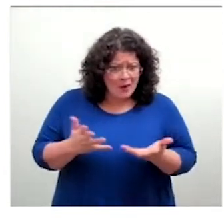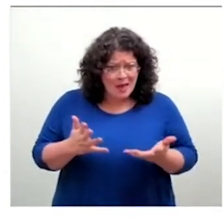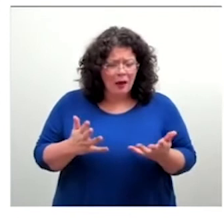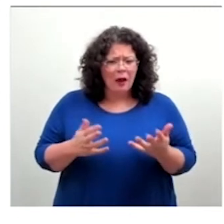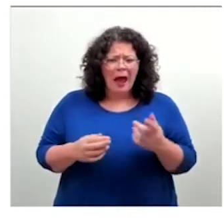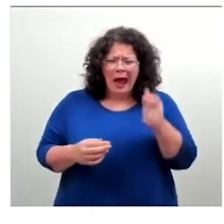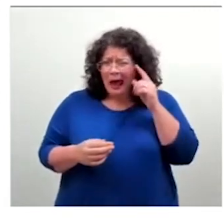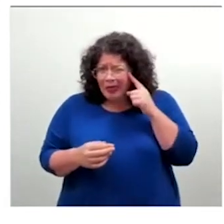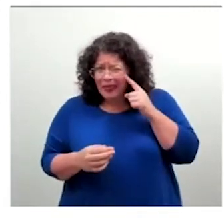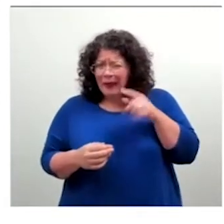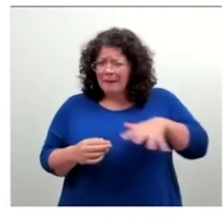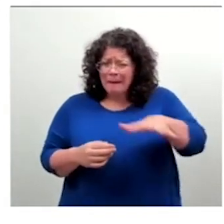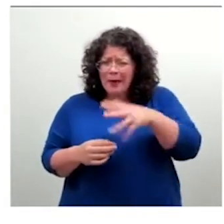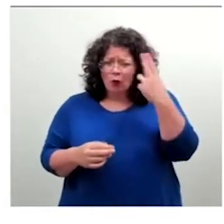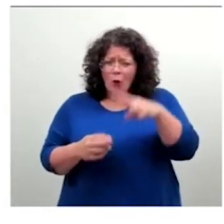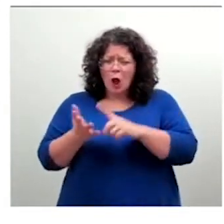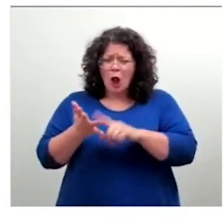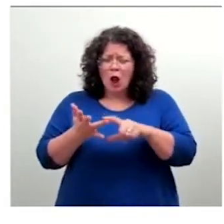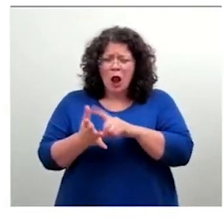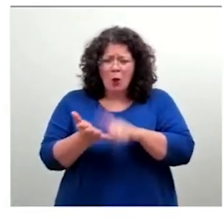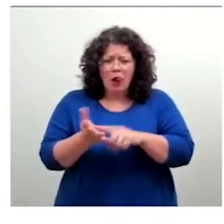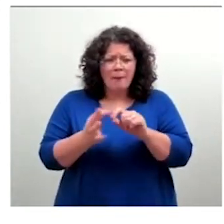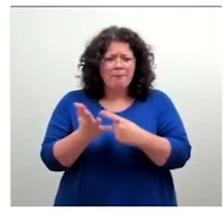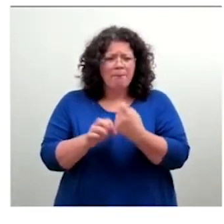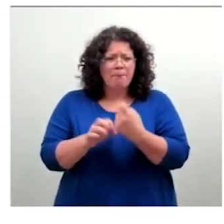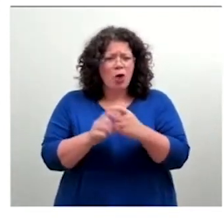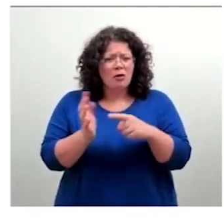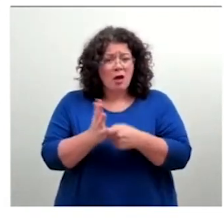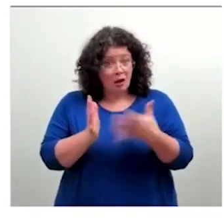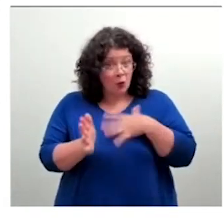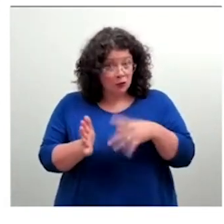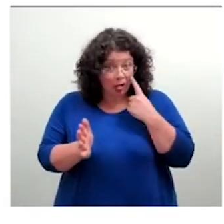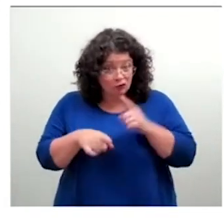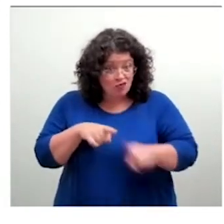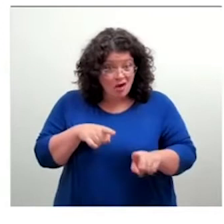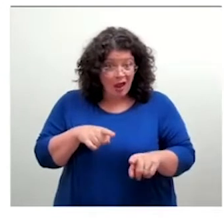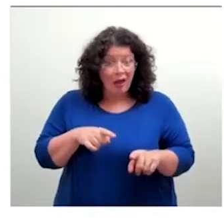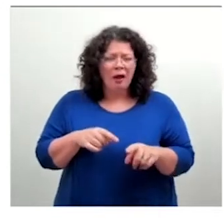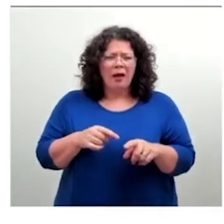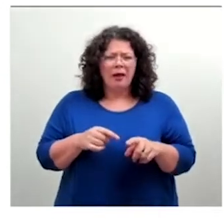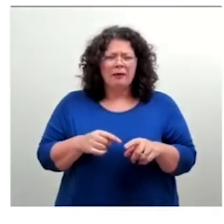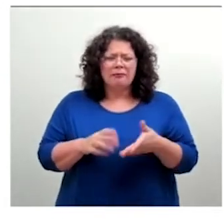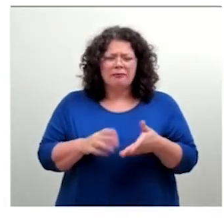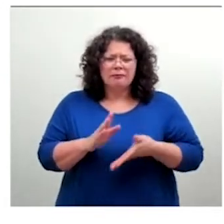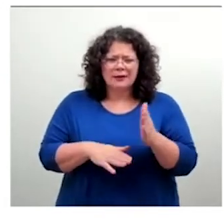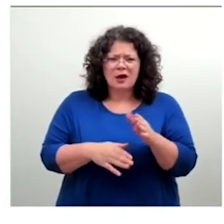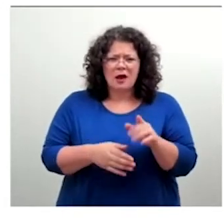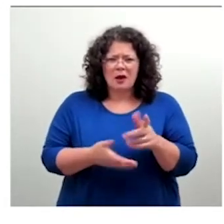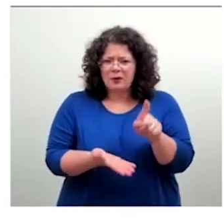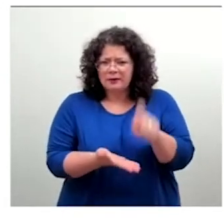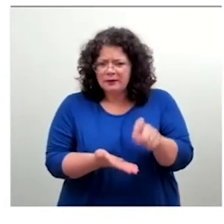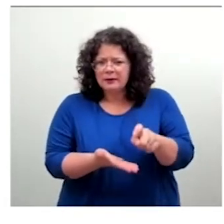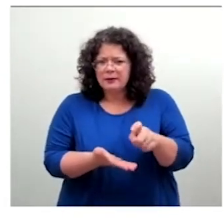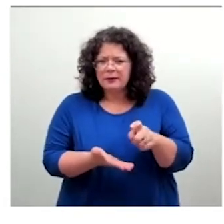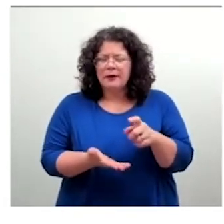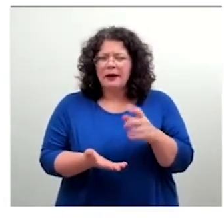front of us and to our right. That's where the Local Burger is. Excellent. That beacon's really helpful as I can't see past these trees. Fantastic. So let's